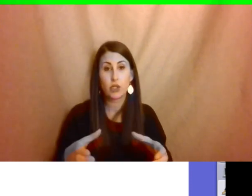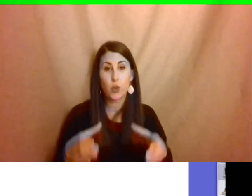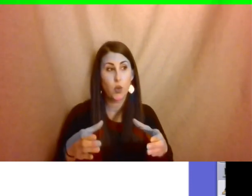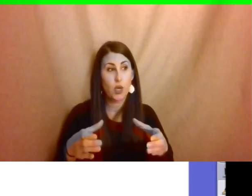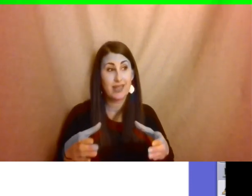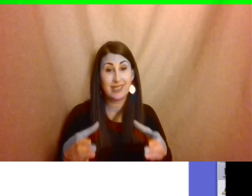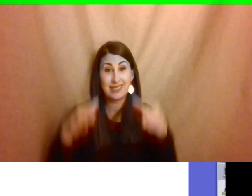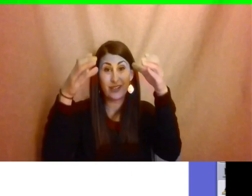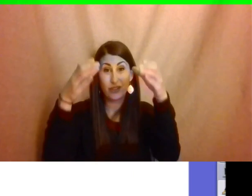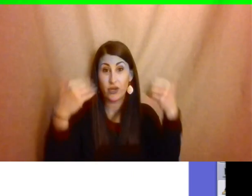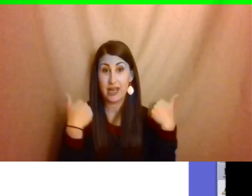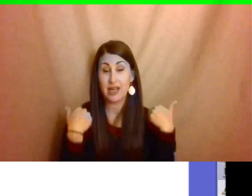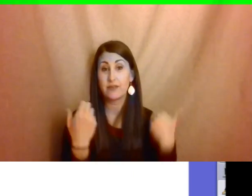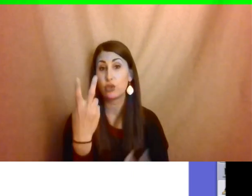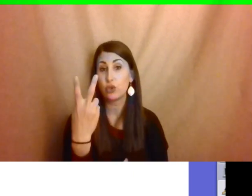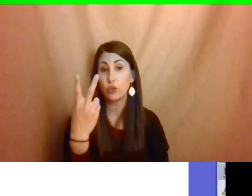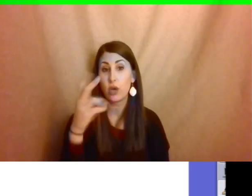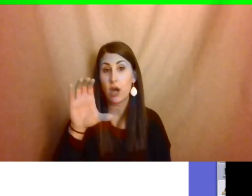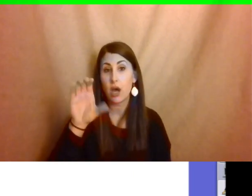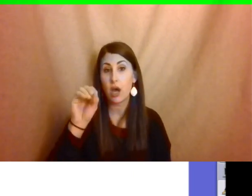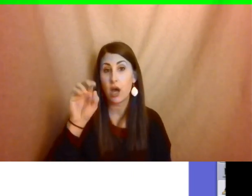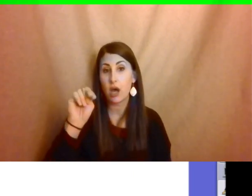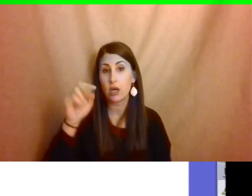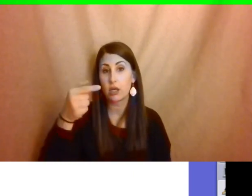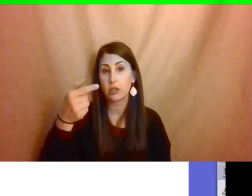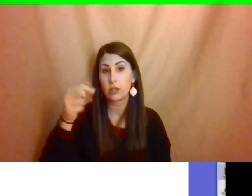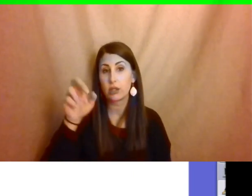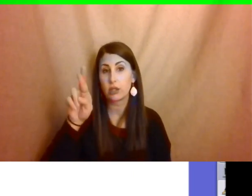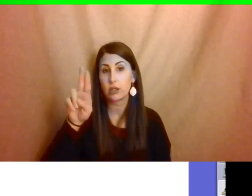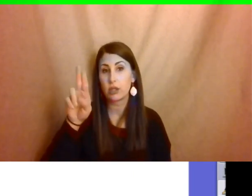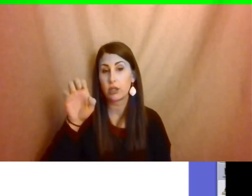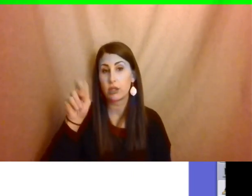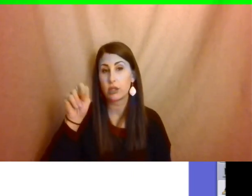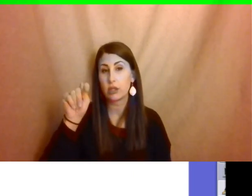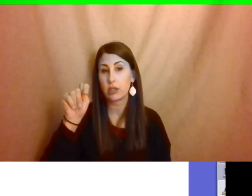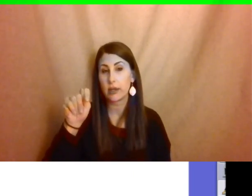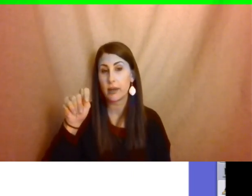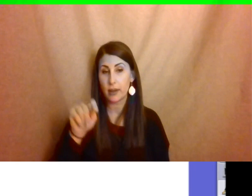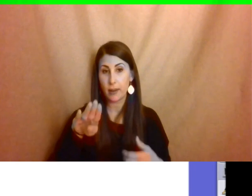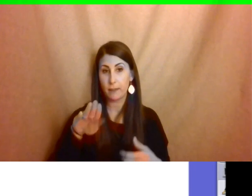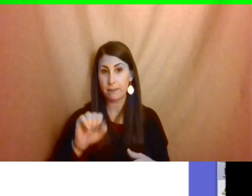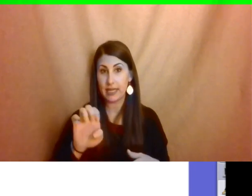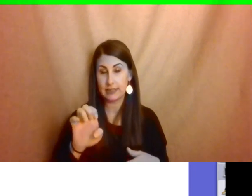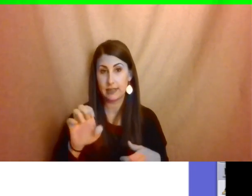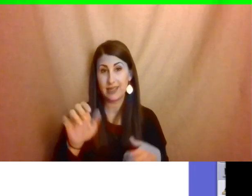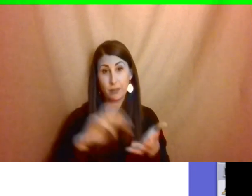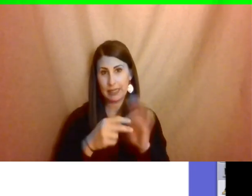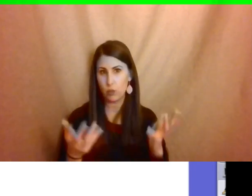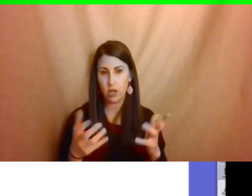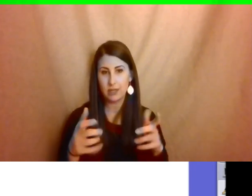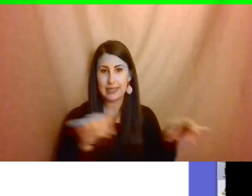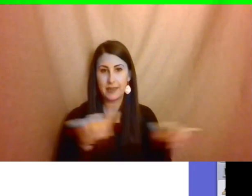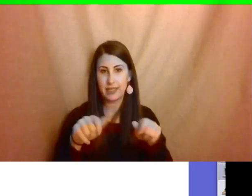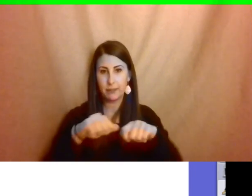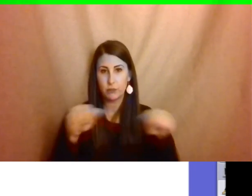congruent shapes, the same shape on bottom and on top, just like a prism, but it doesn't have a rectangular side. It has a